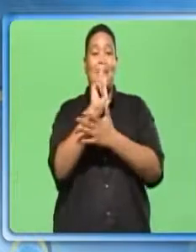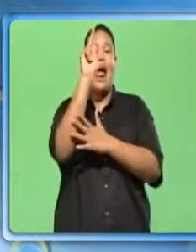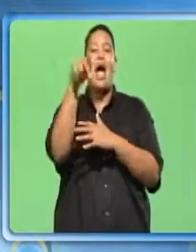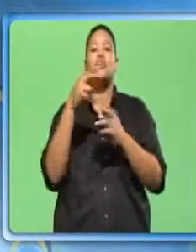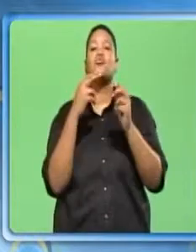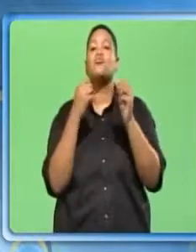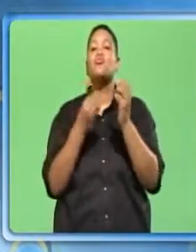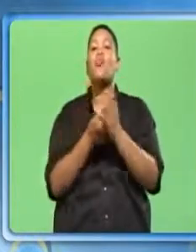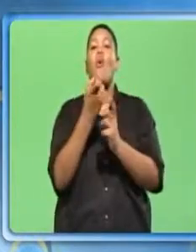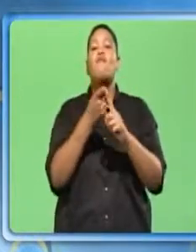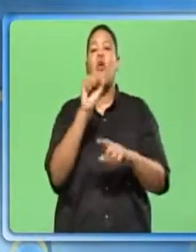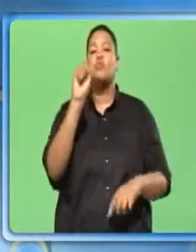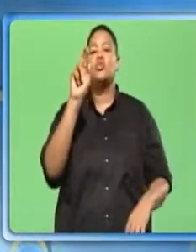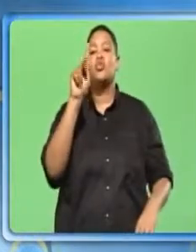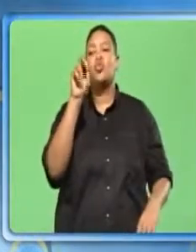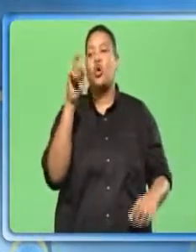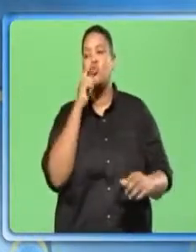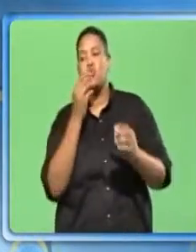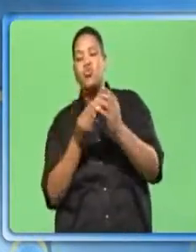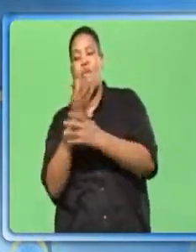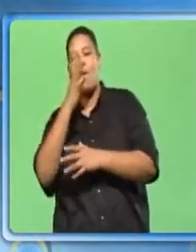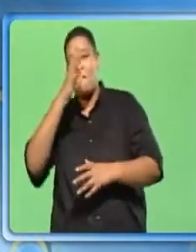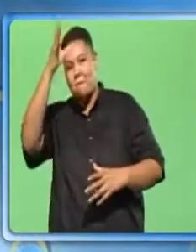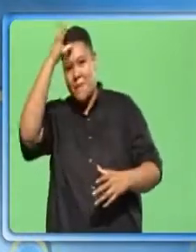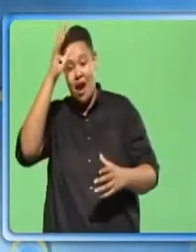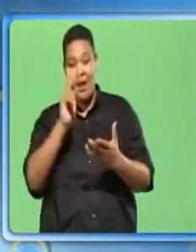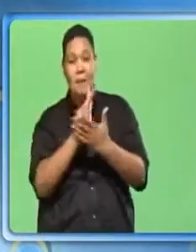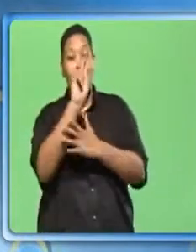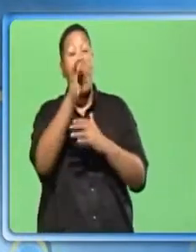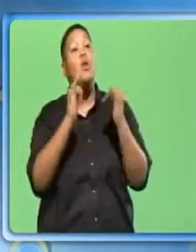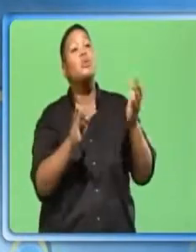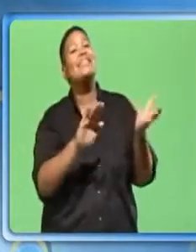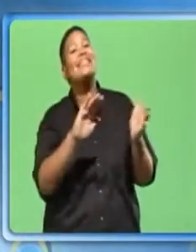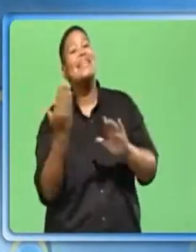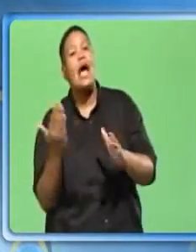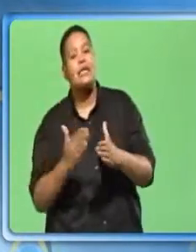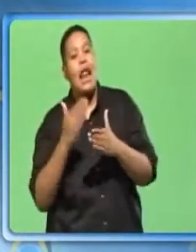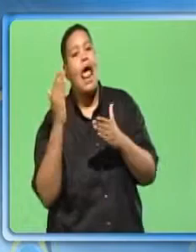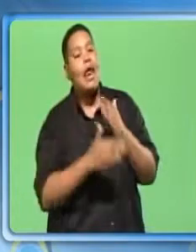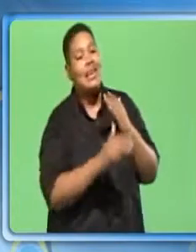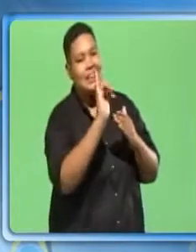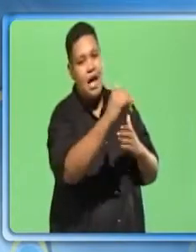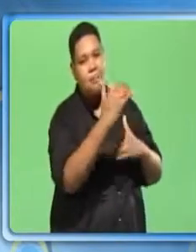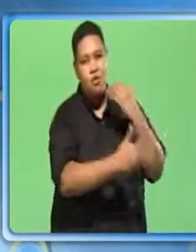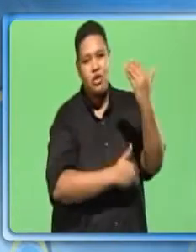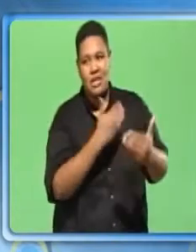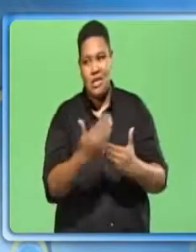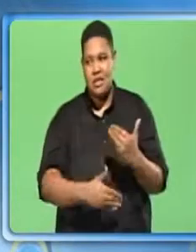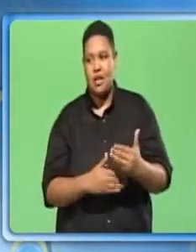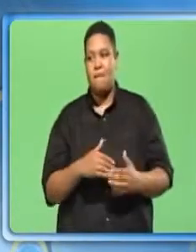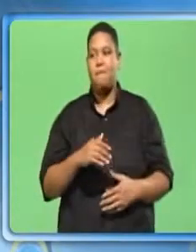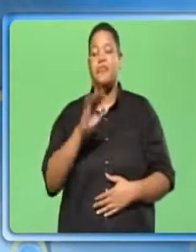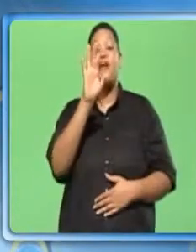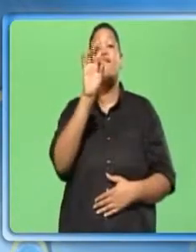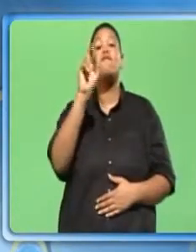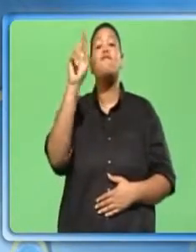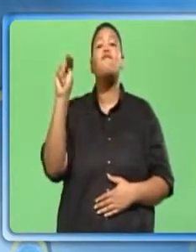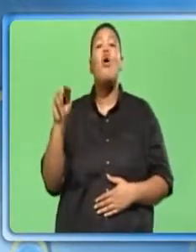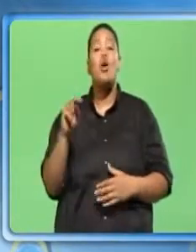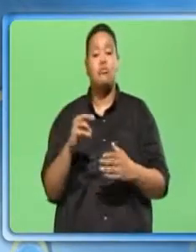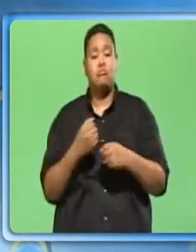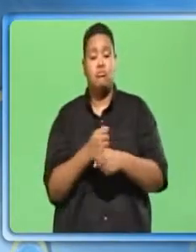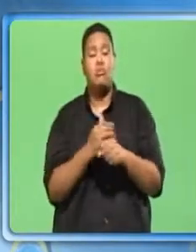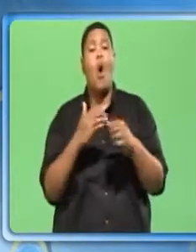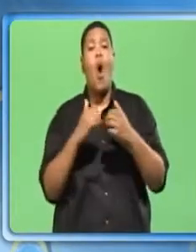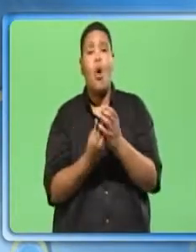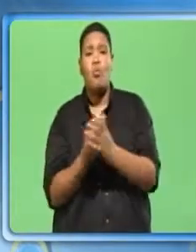plant that grows from the parent plant, which dies at the end of its cycle. Ferns reproduce by rhizomes, which is a